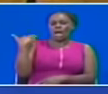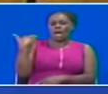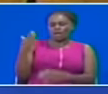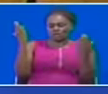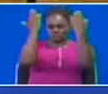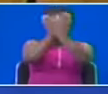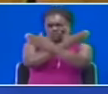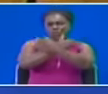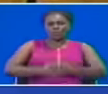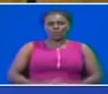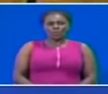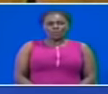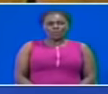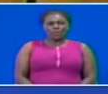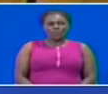night.